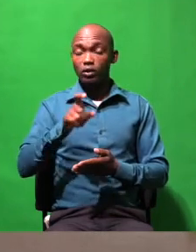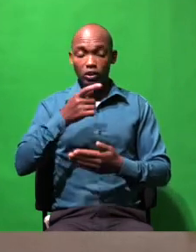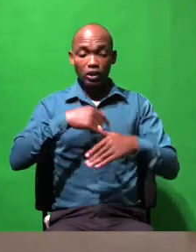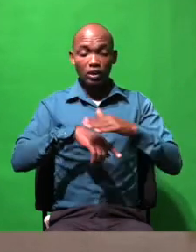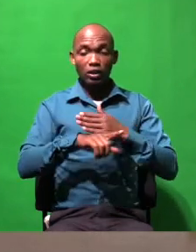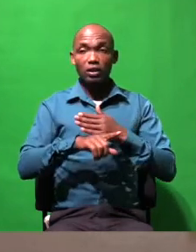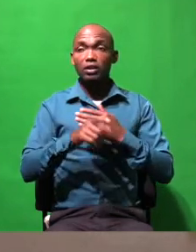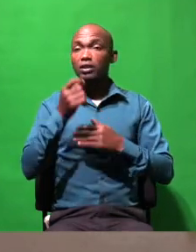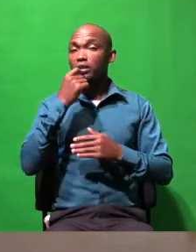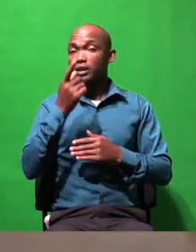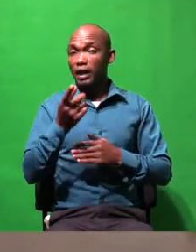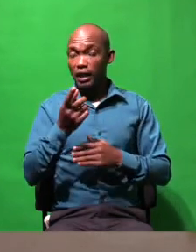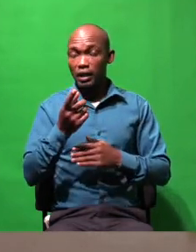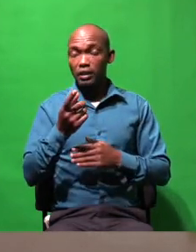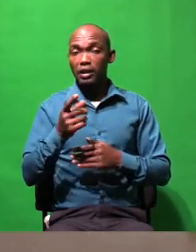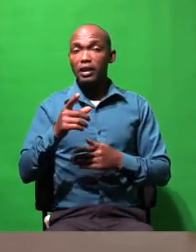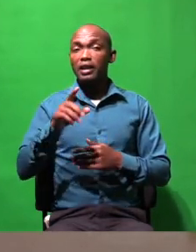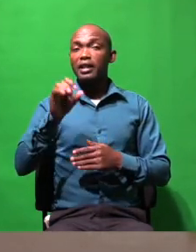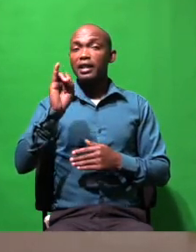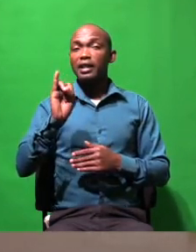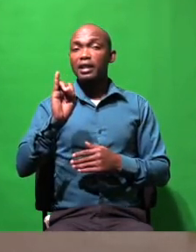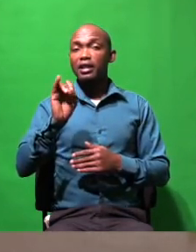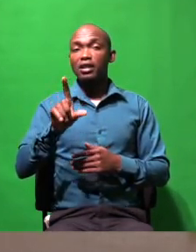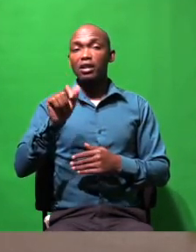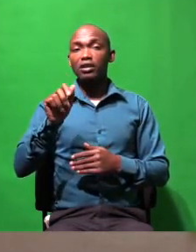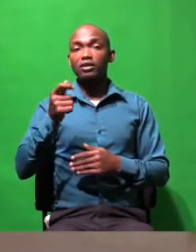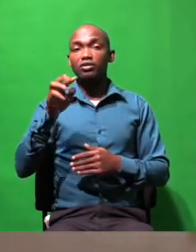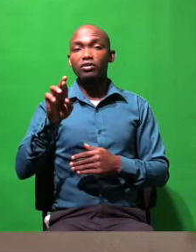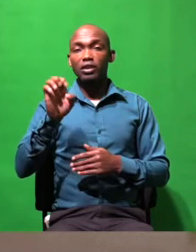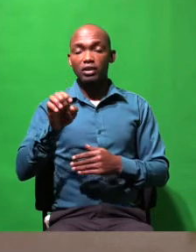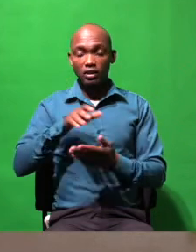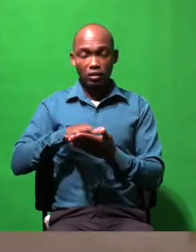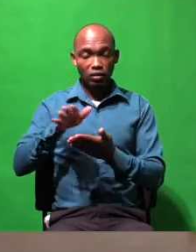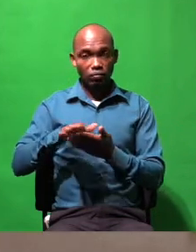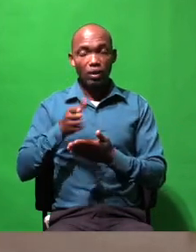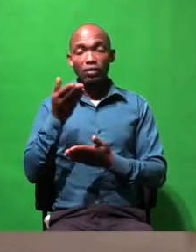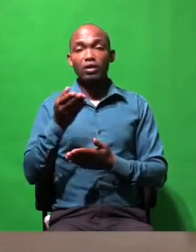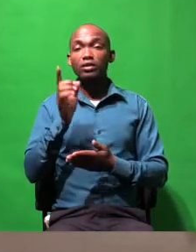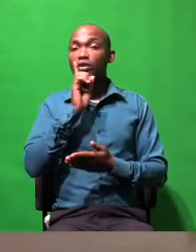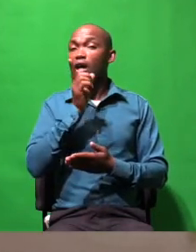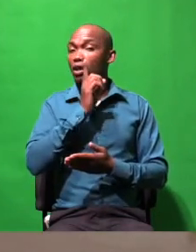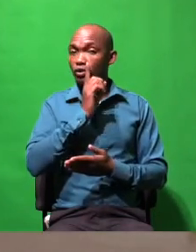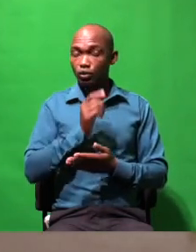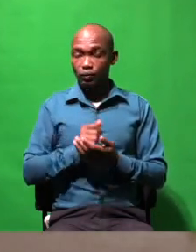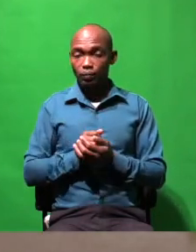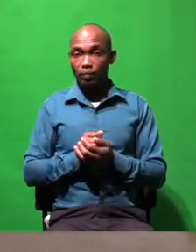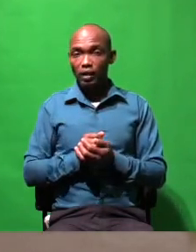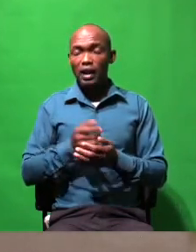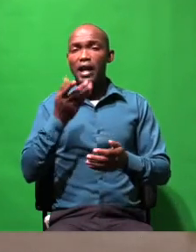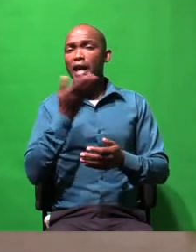the question said, illustrate your answer. Thank you very much. Is there any